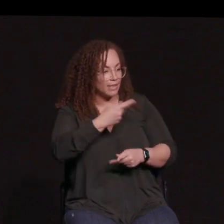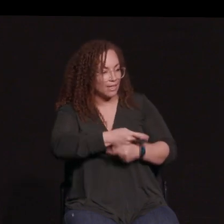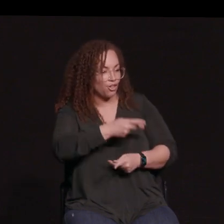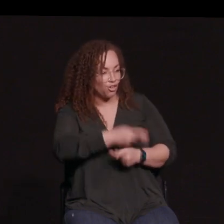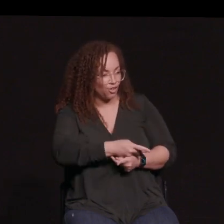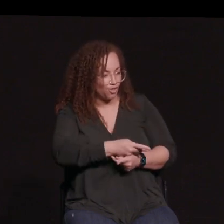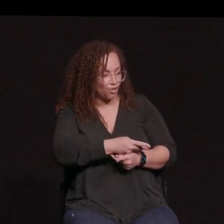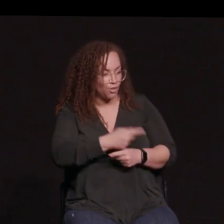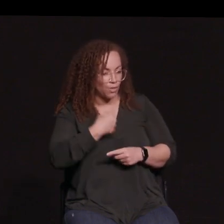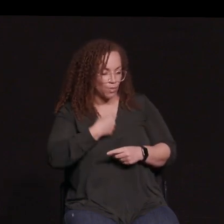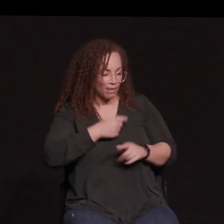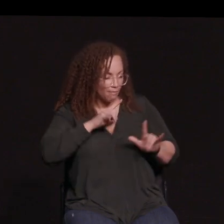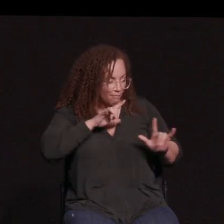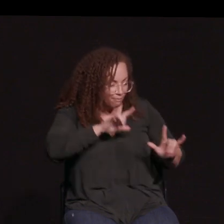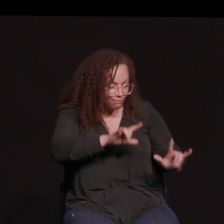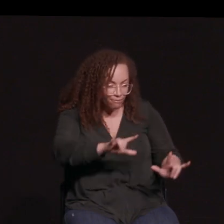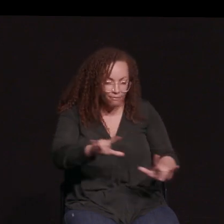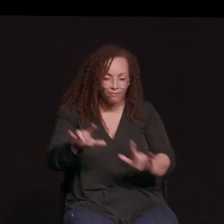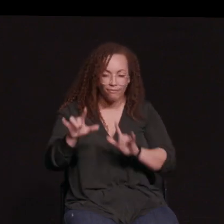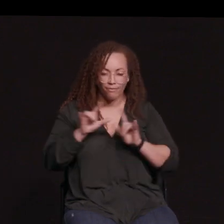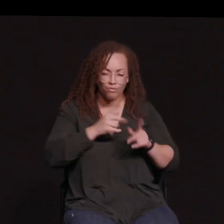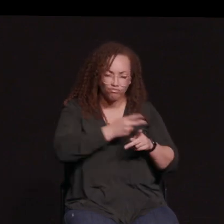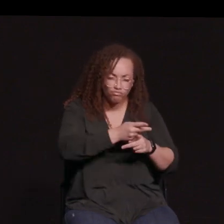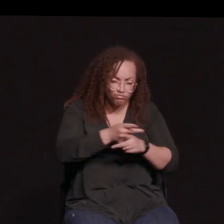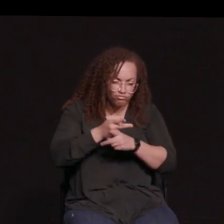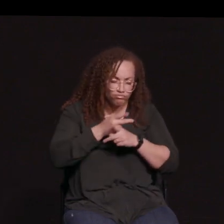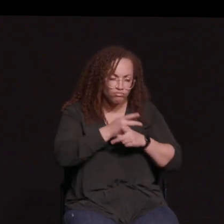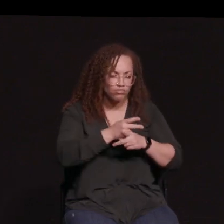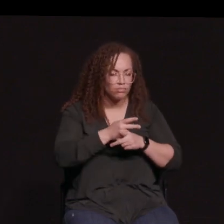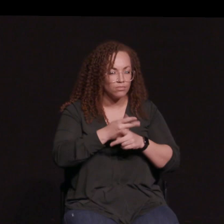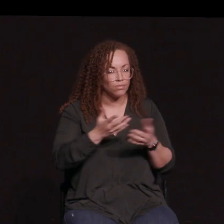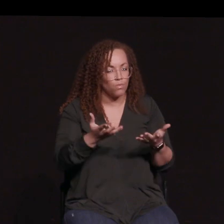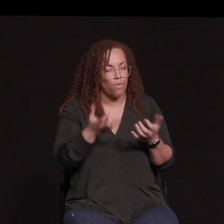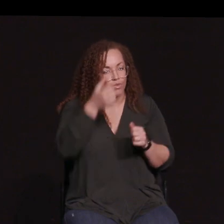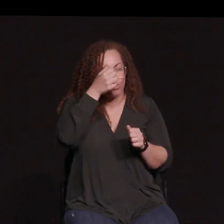vigilant love over them and nurture a commitment to remember them.